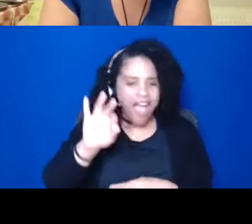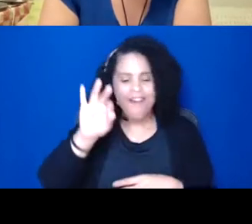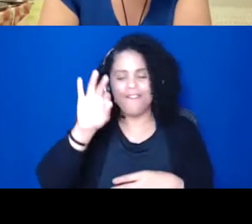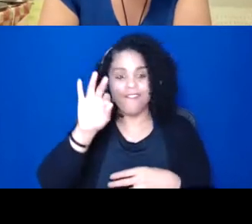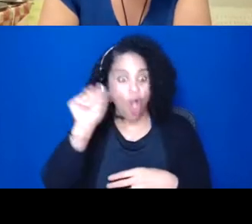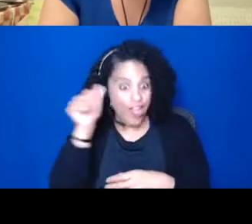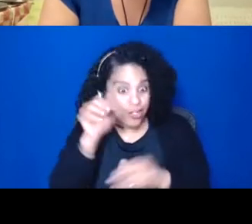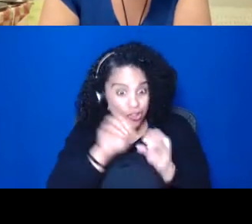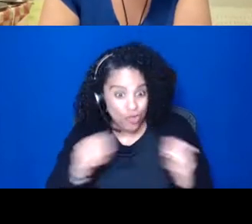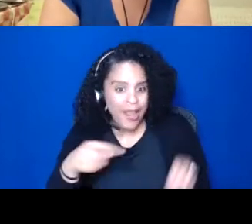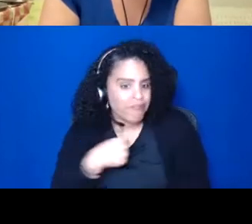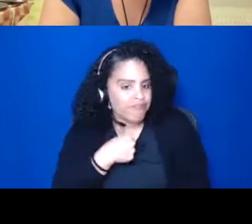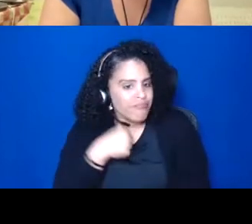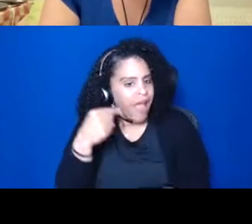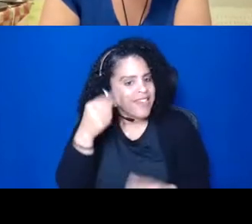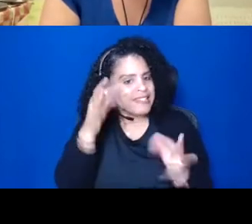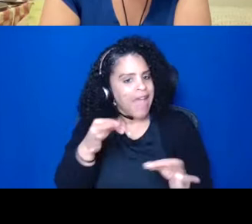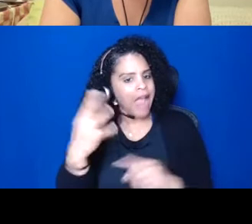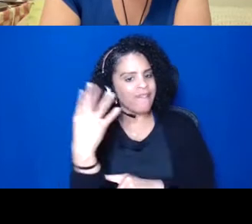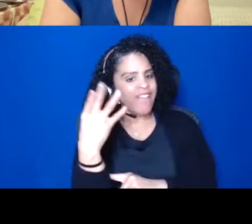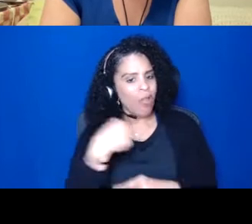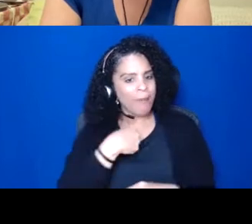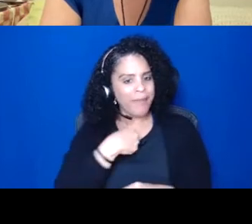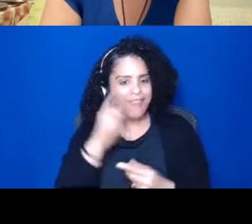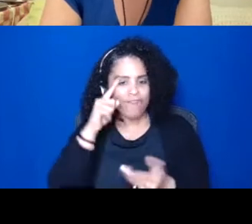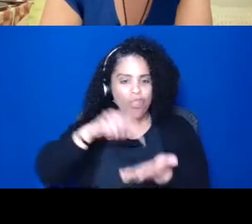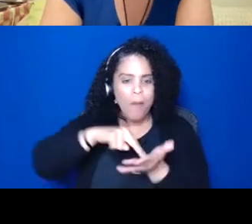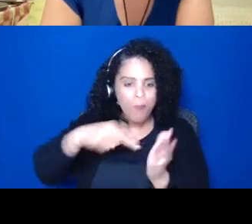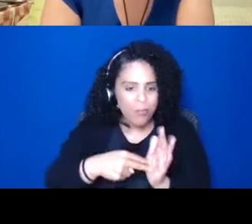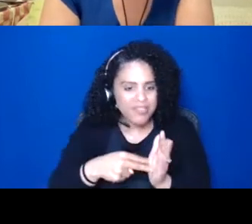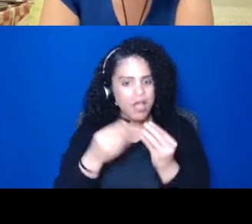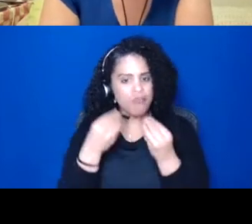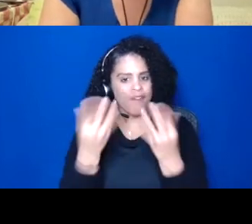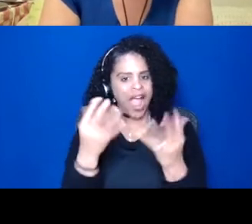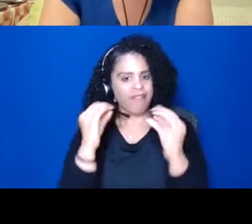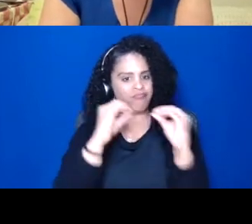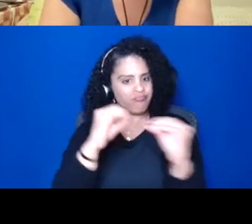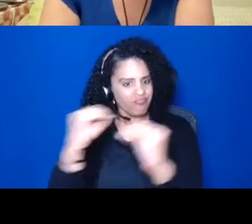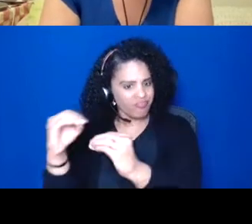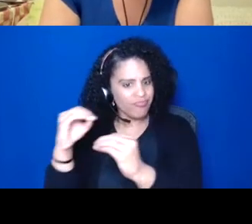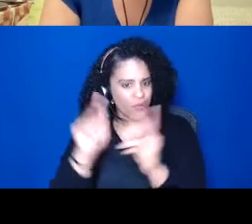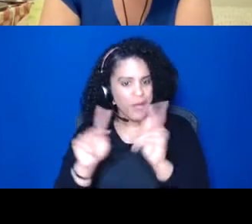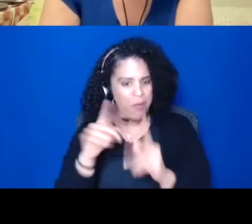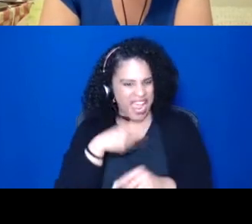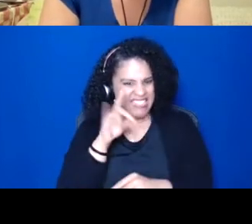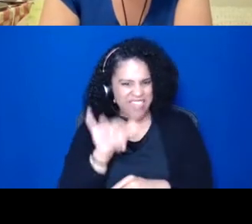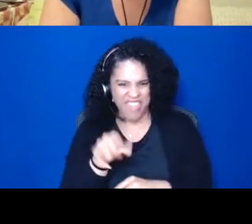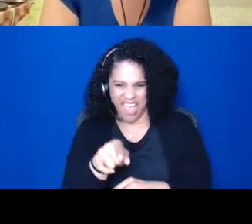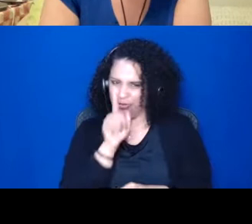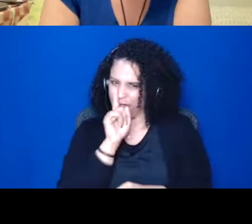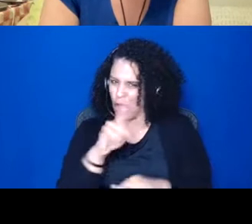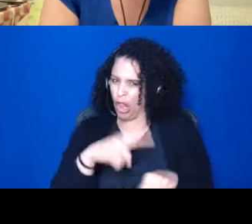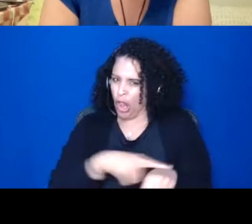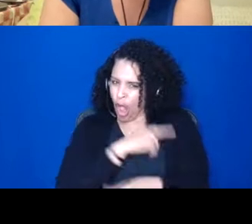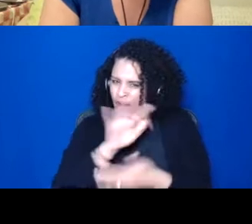my second activation for the purpose of providing education. So I did that. This is a pretty long video. It's